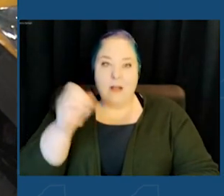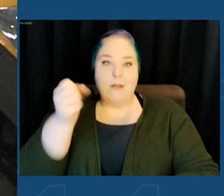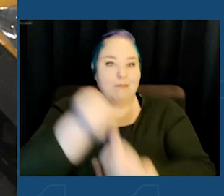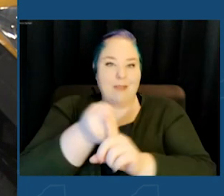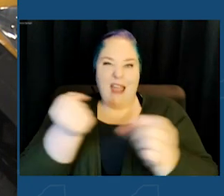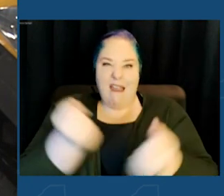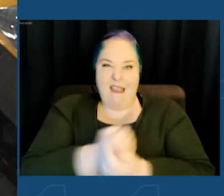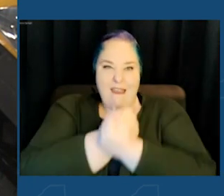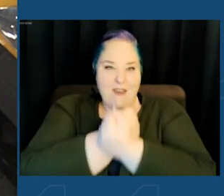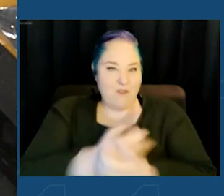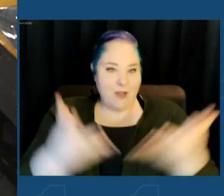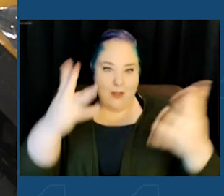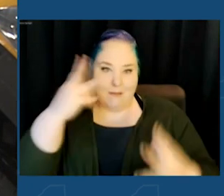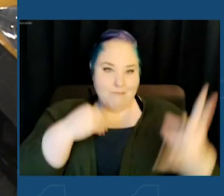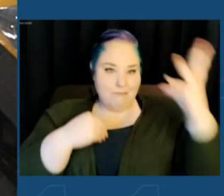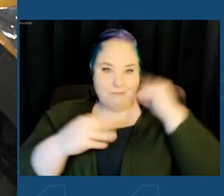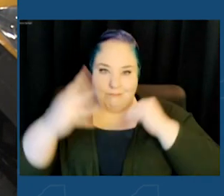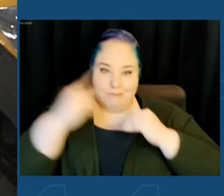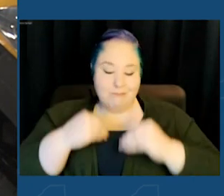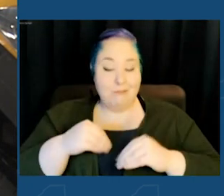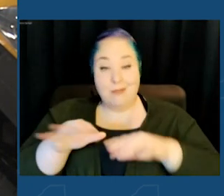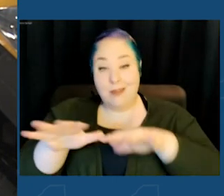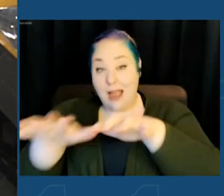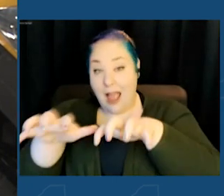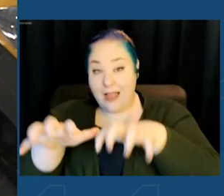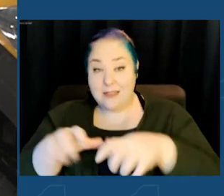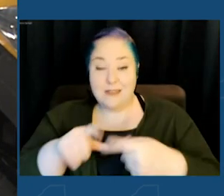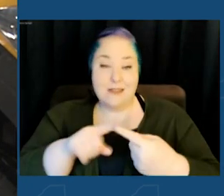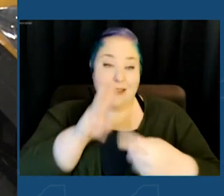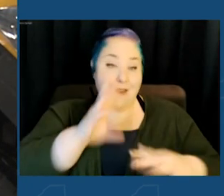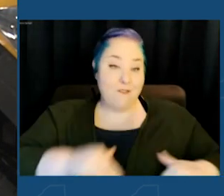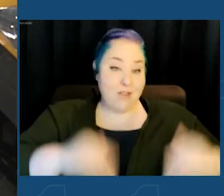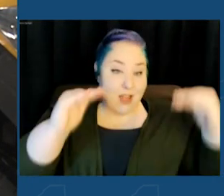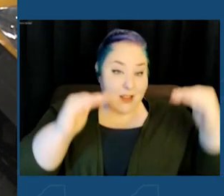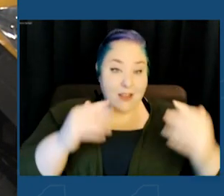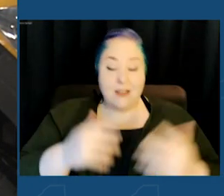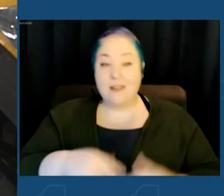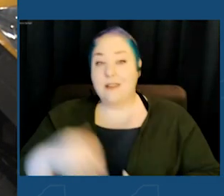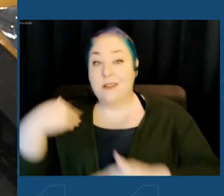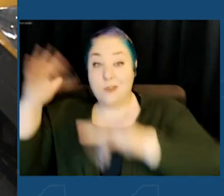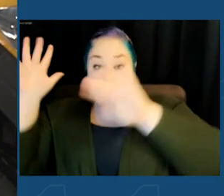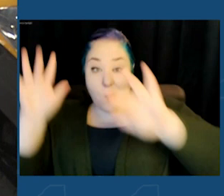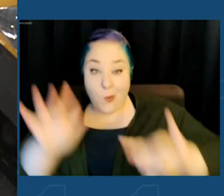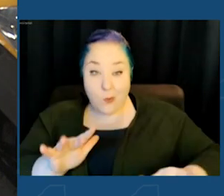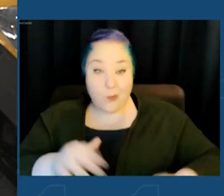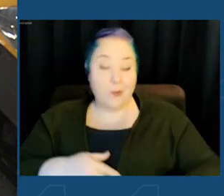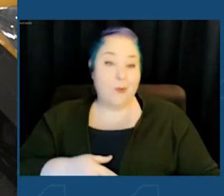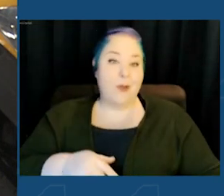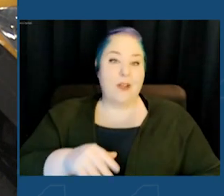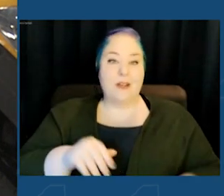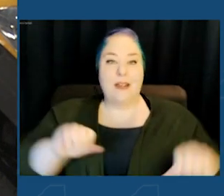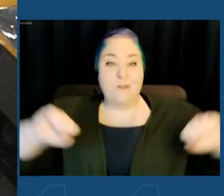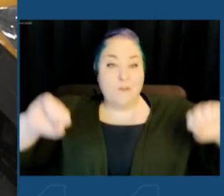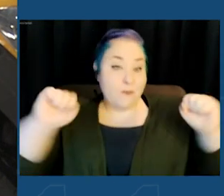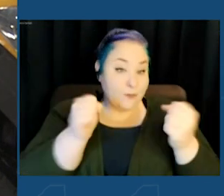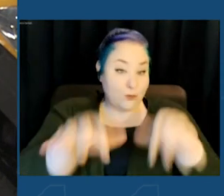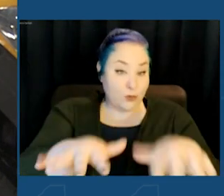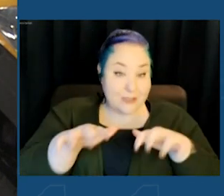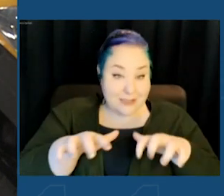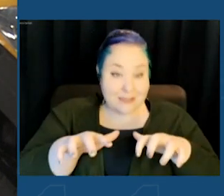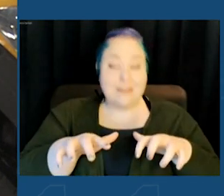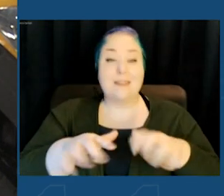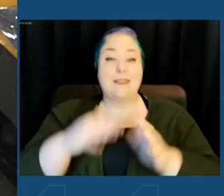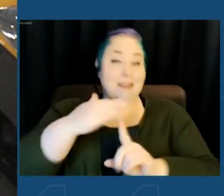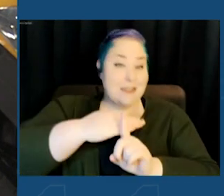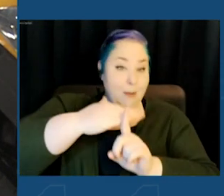we've had ice flooding snow freezing temperatures and everything